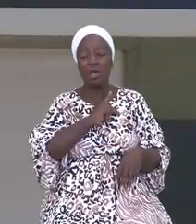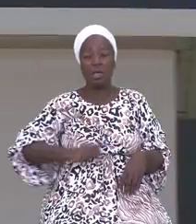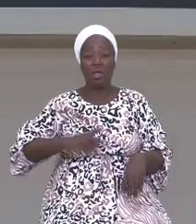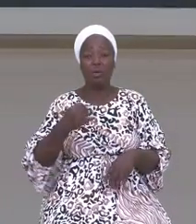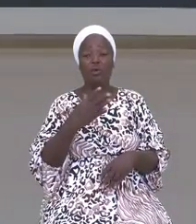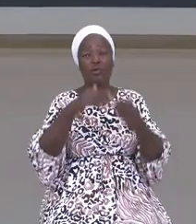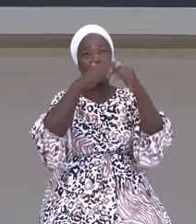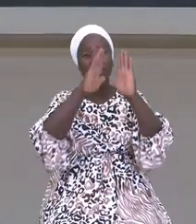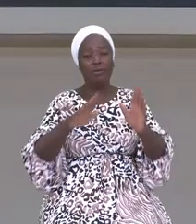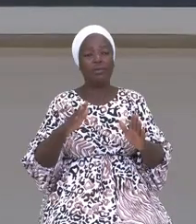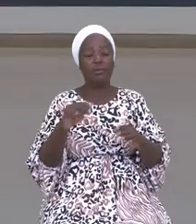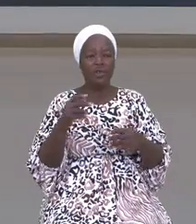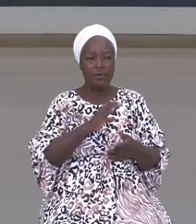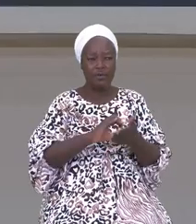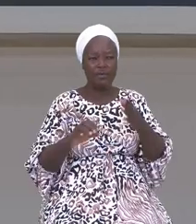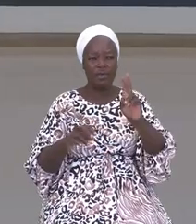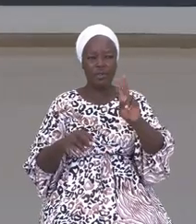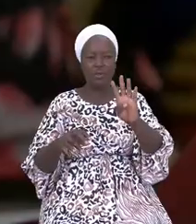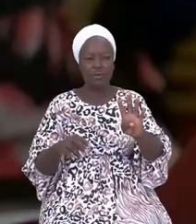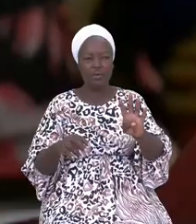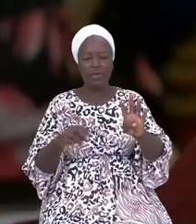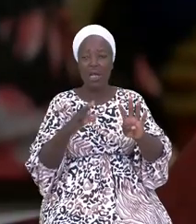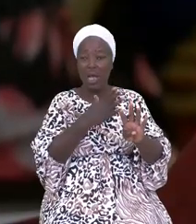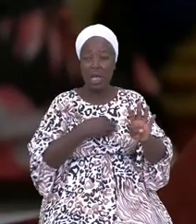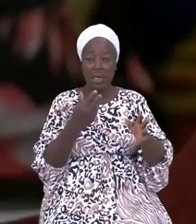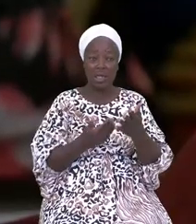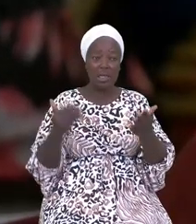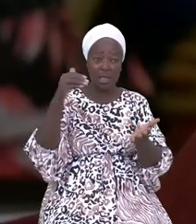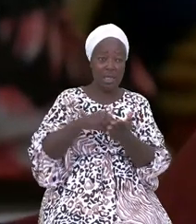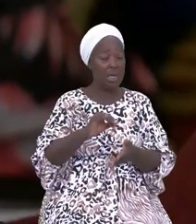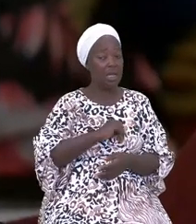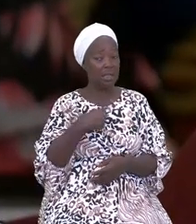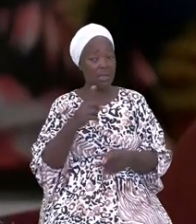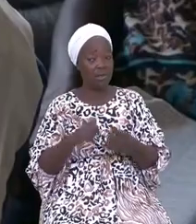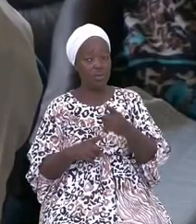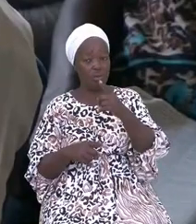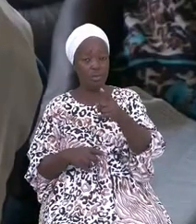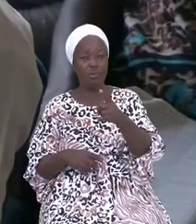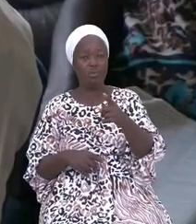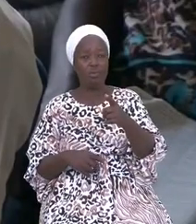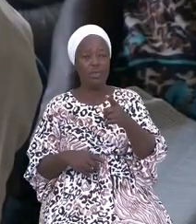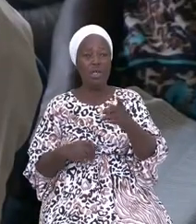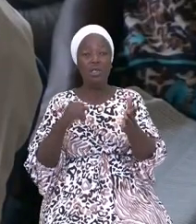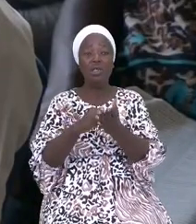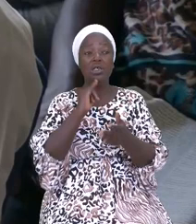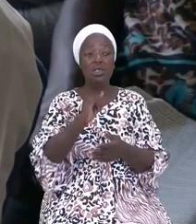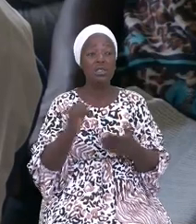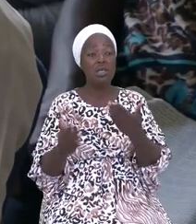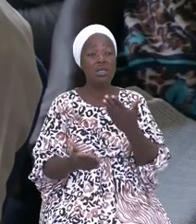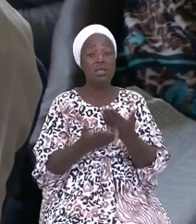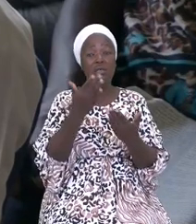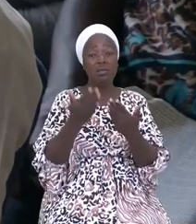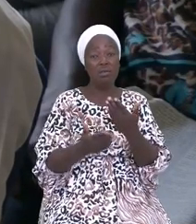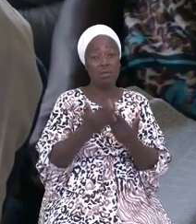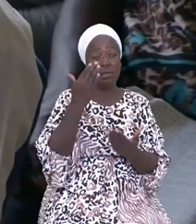24, it says, and again I say unto you, it is easier